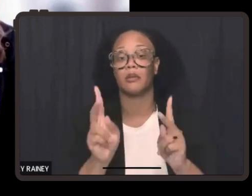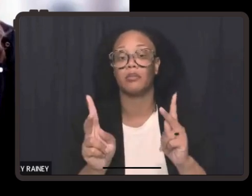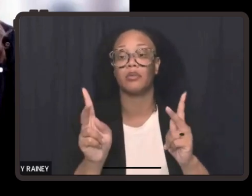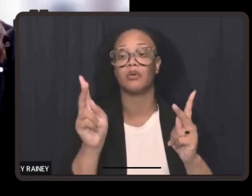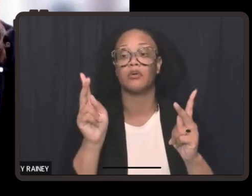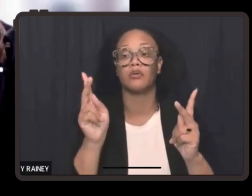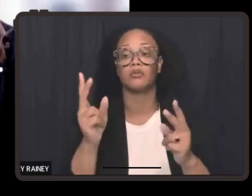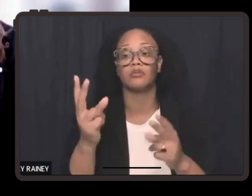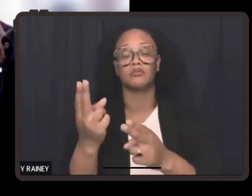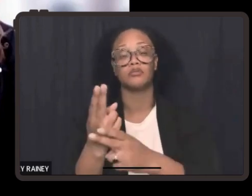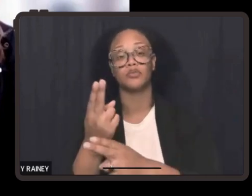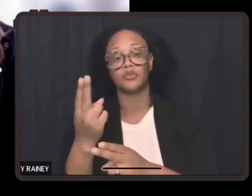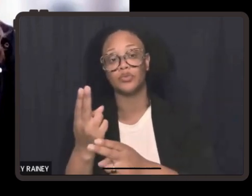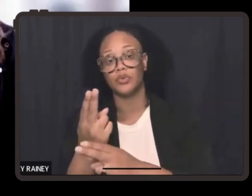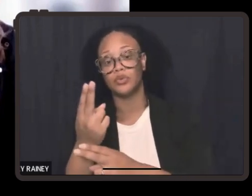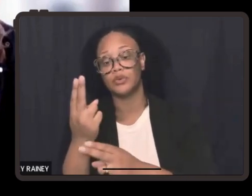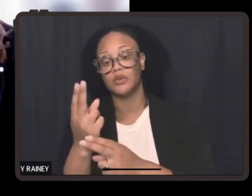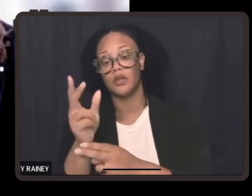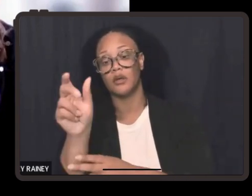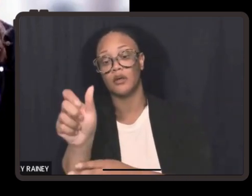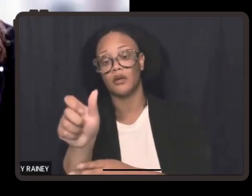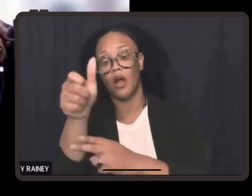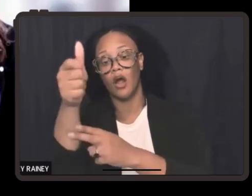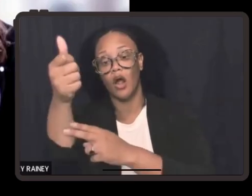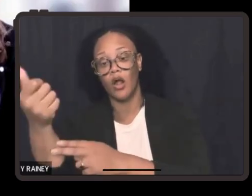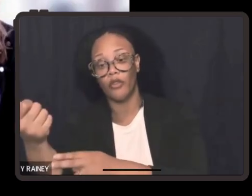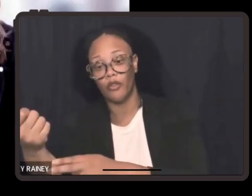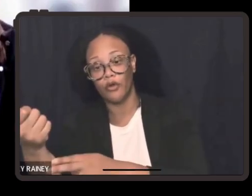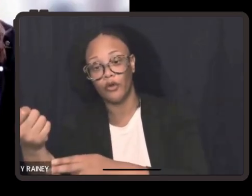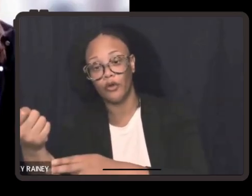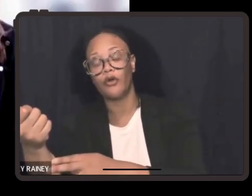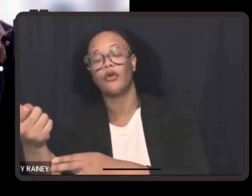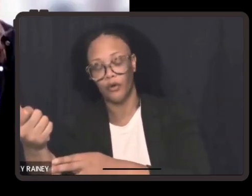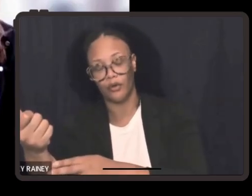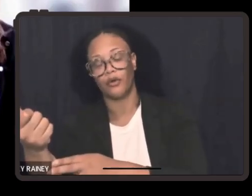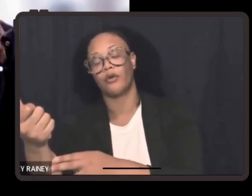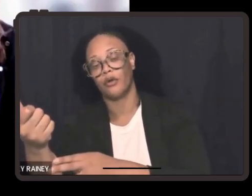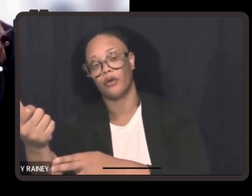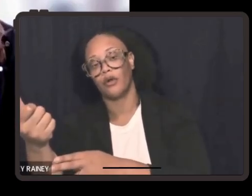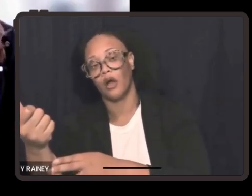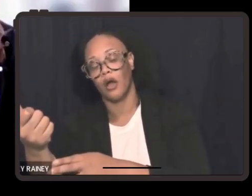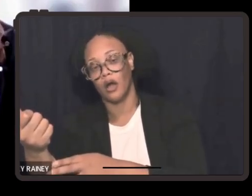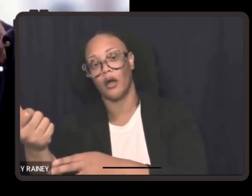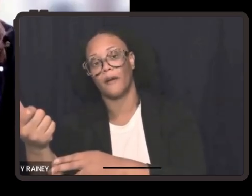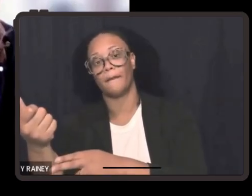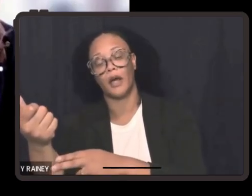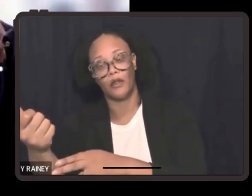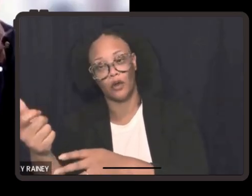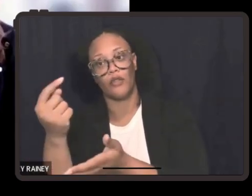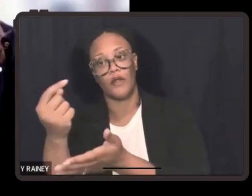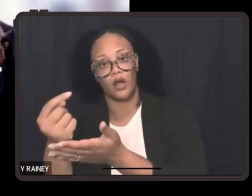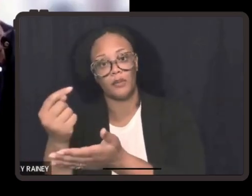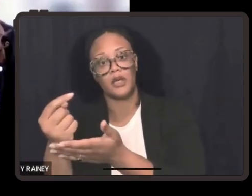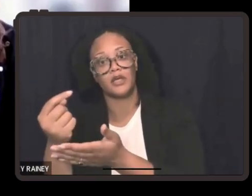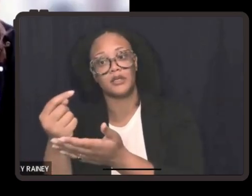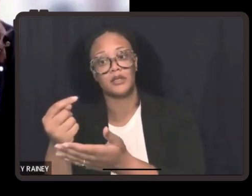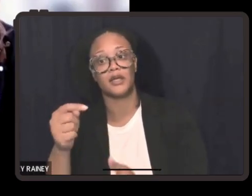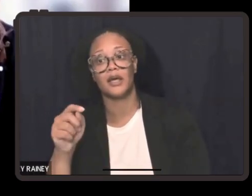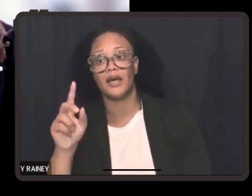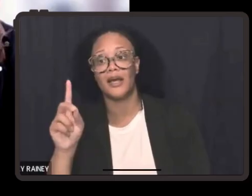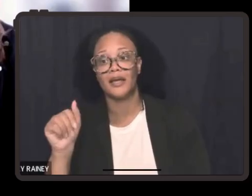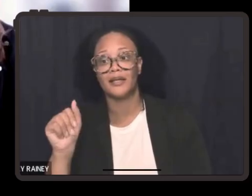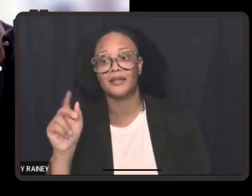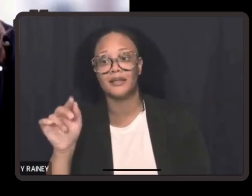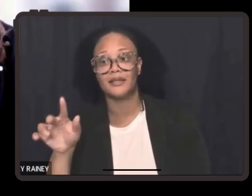alternative complementary therapies. David Brown really loves the complementary therapies. He's into massage for